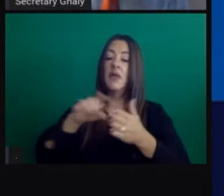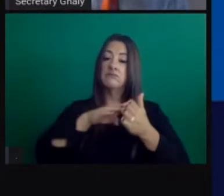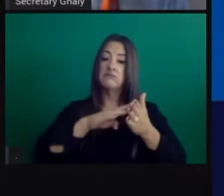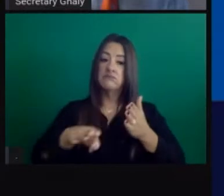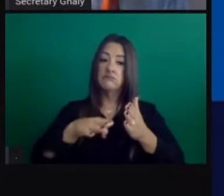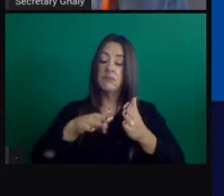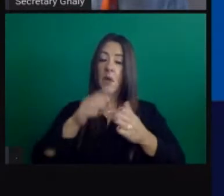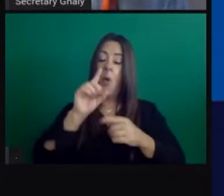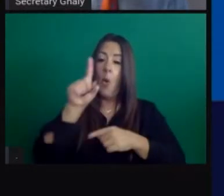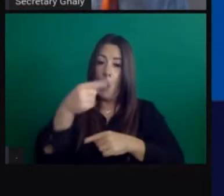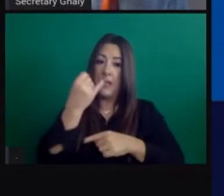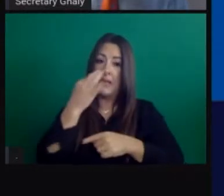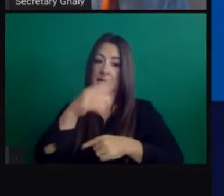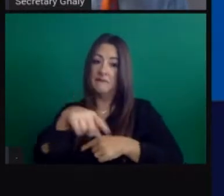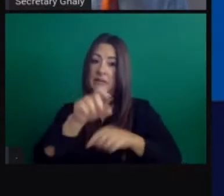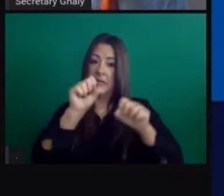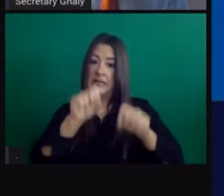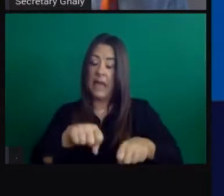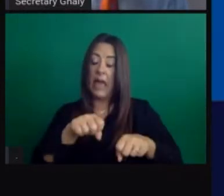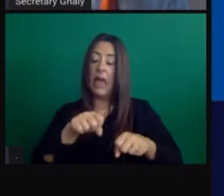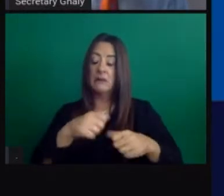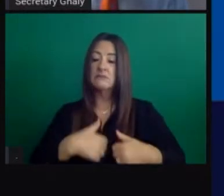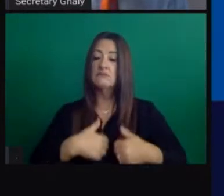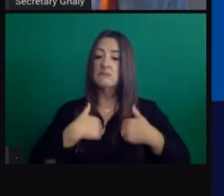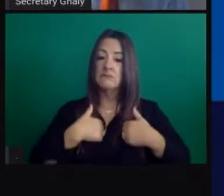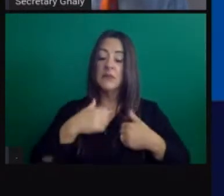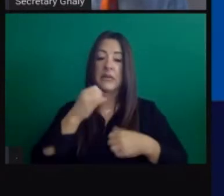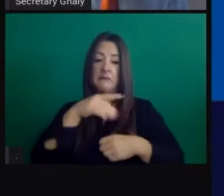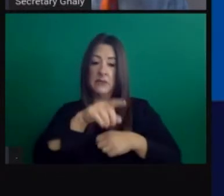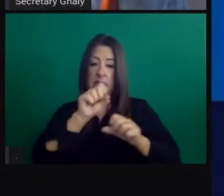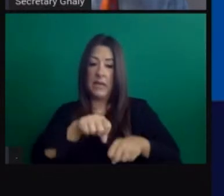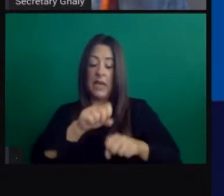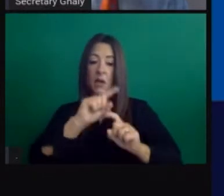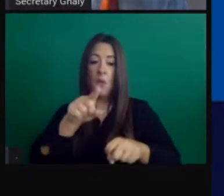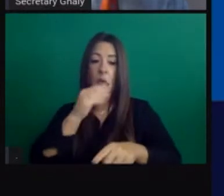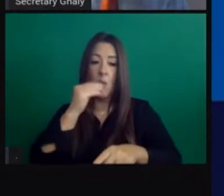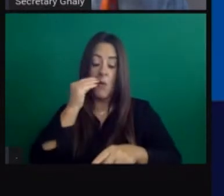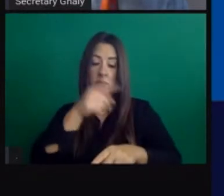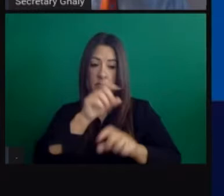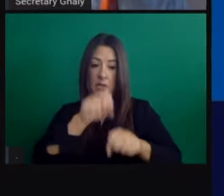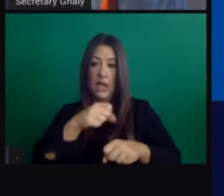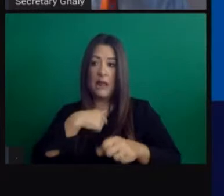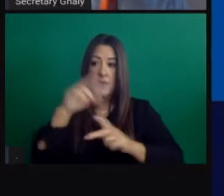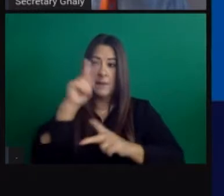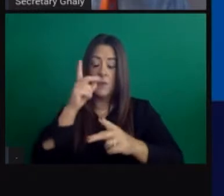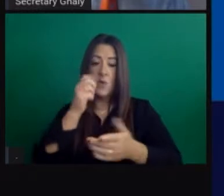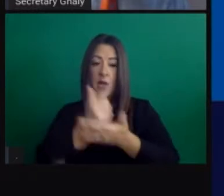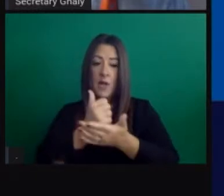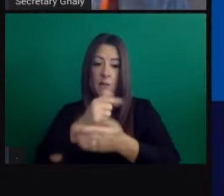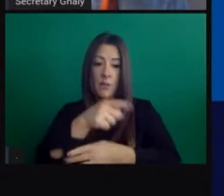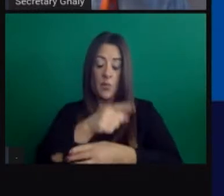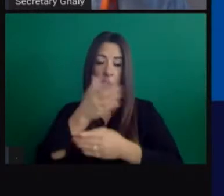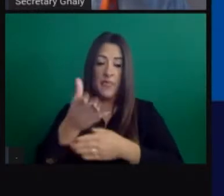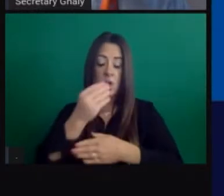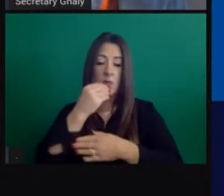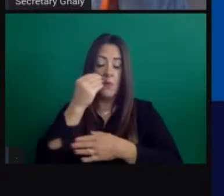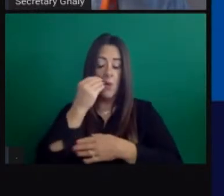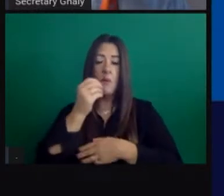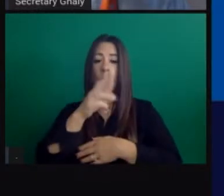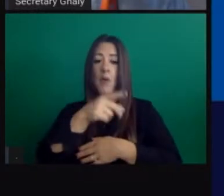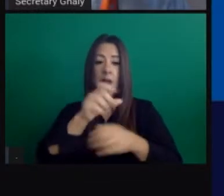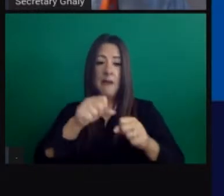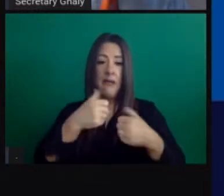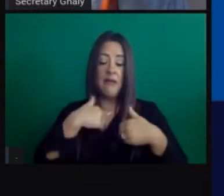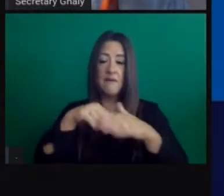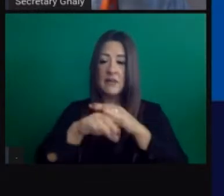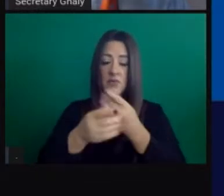of the hospital who can get the needed care in other facilities or at home, working to make sure that